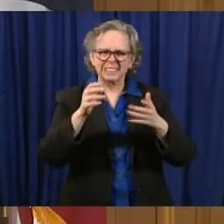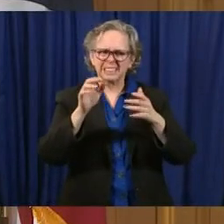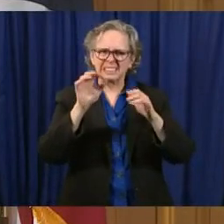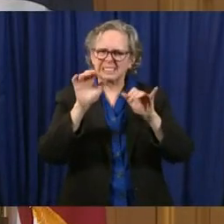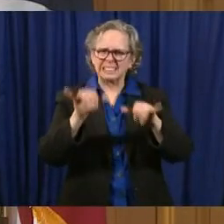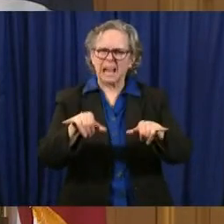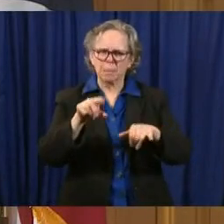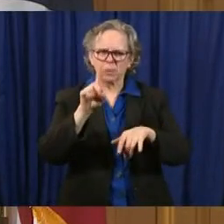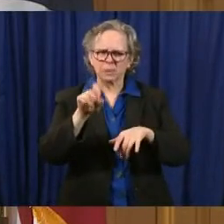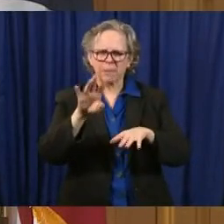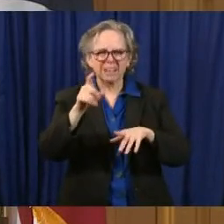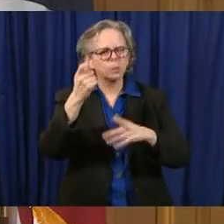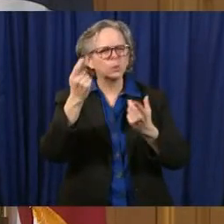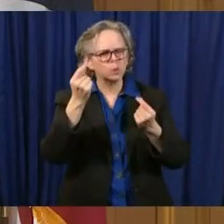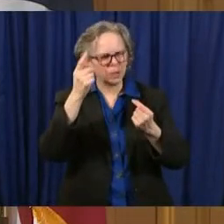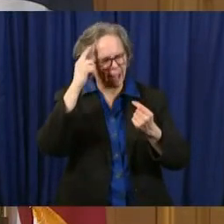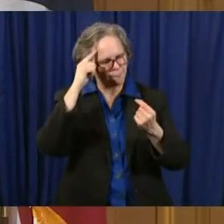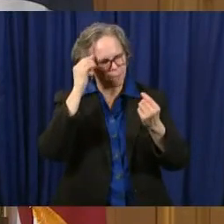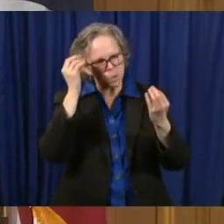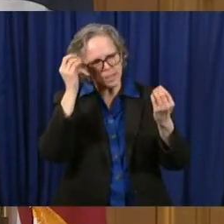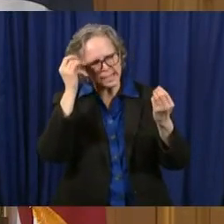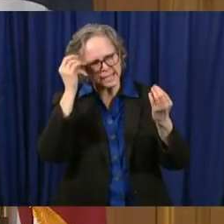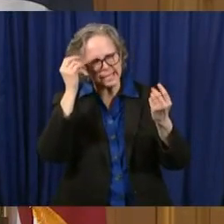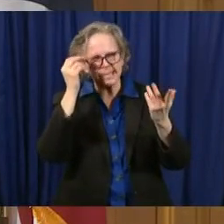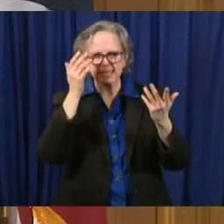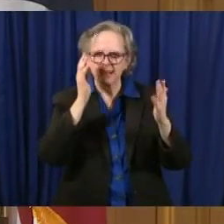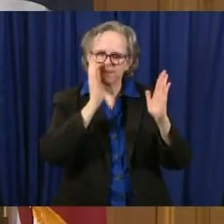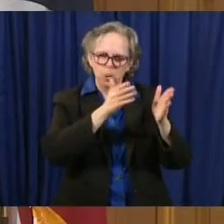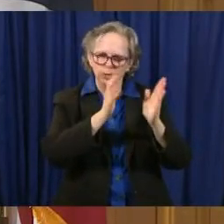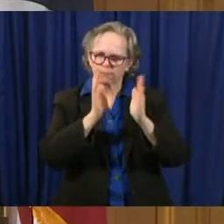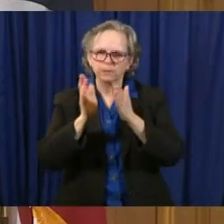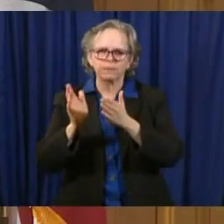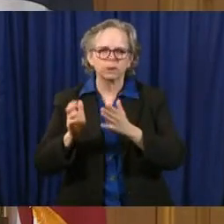to speak. And that question is, who needs to be in prison?